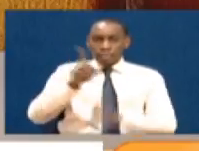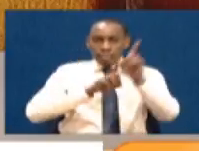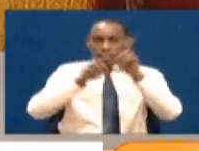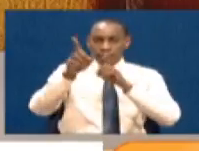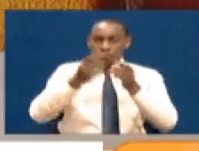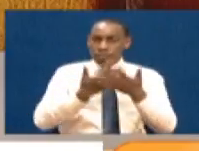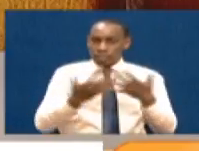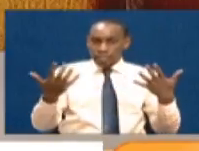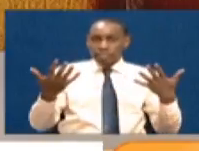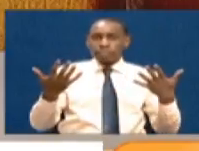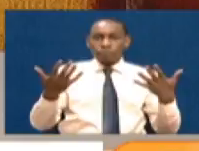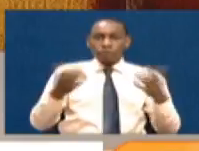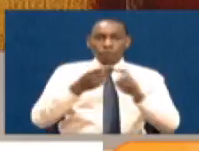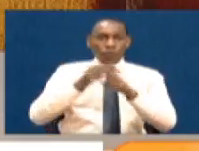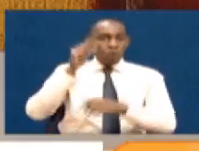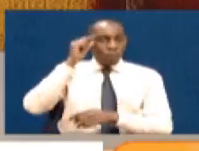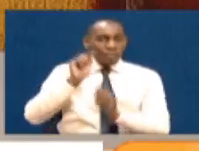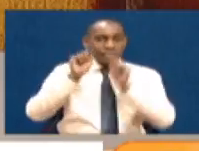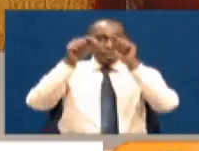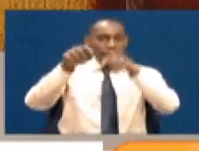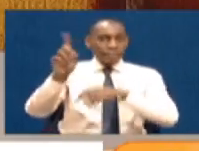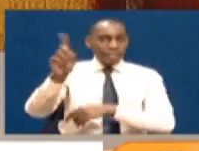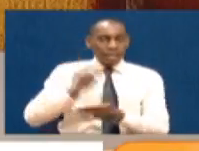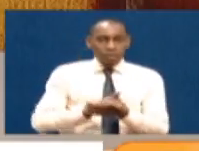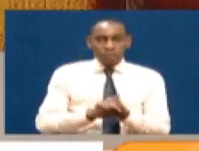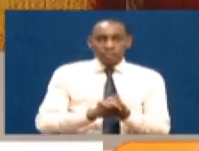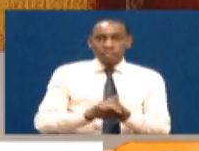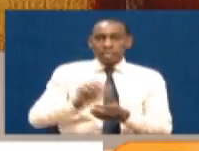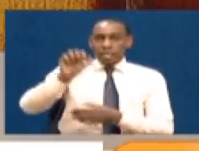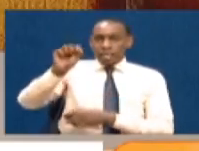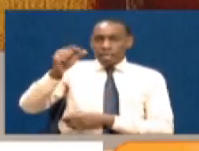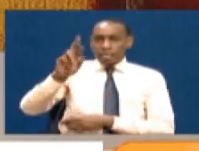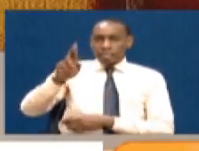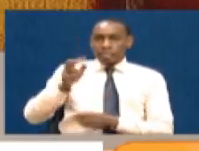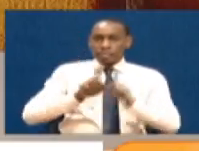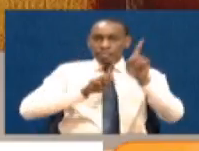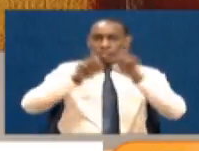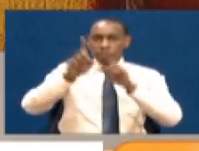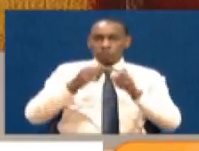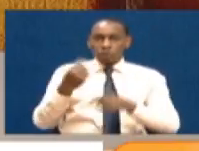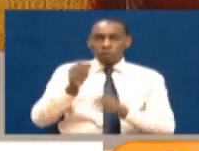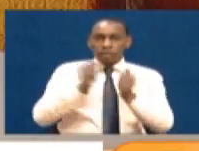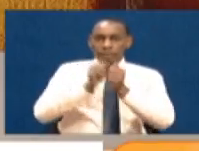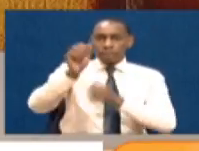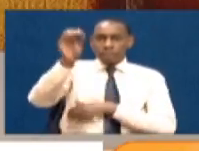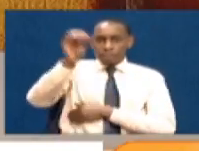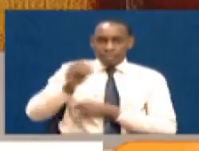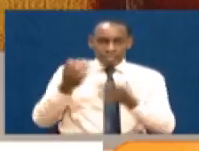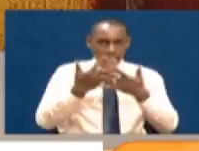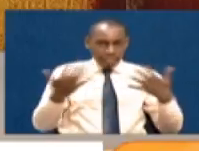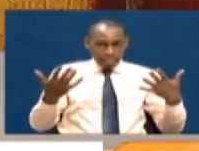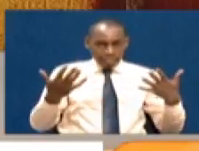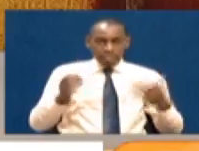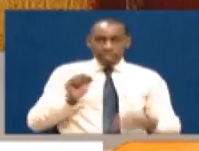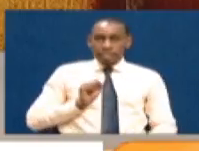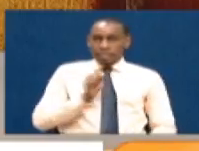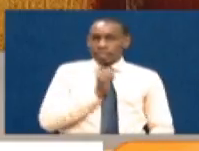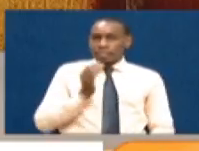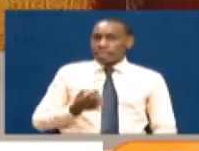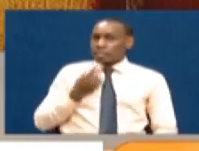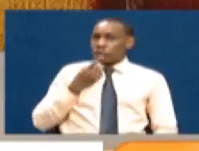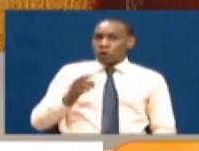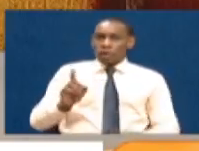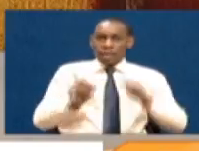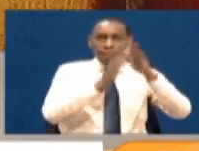transport of cargo from Mombasa to Nairobi. He said the SGR has only transported 15% of the cargo. Senators have directed